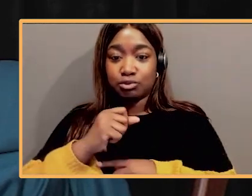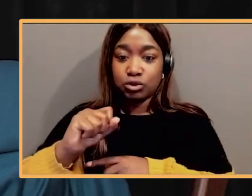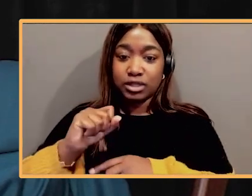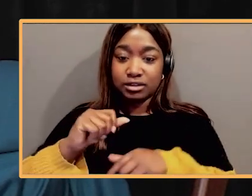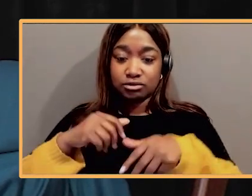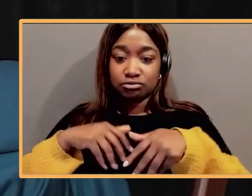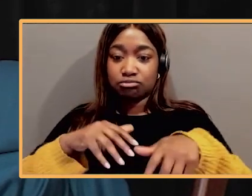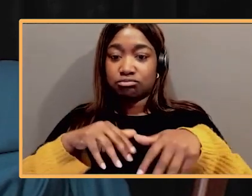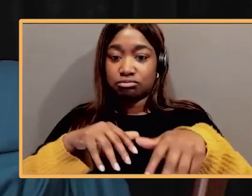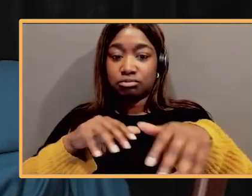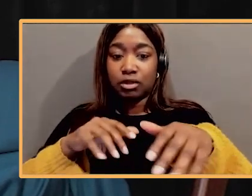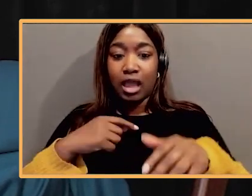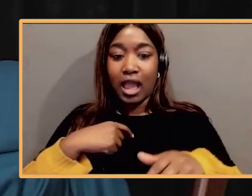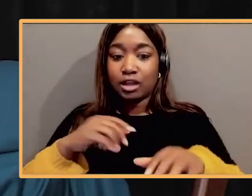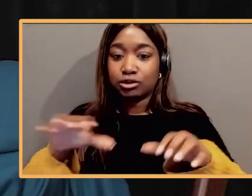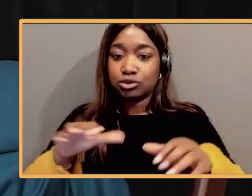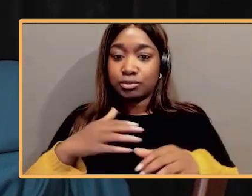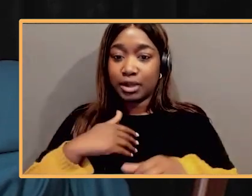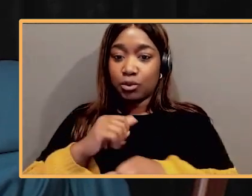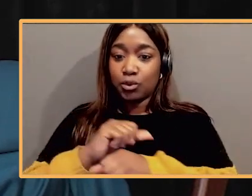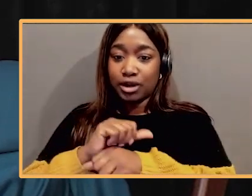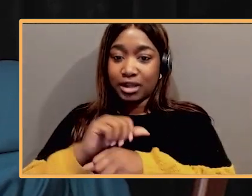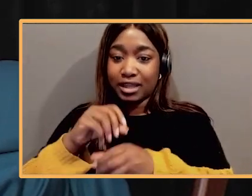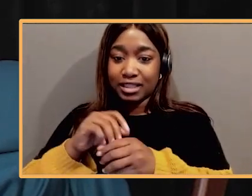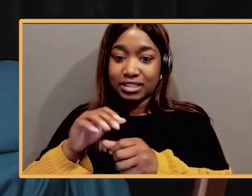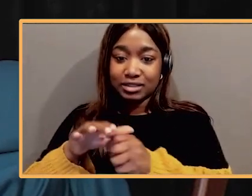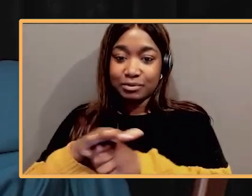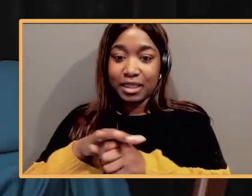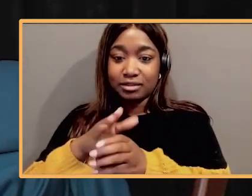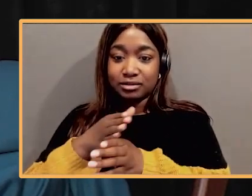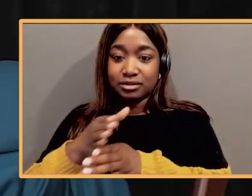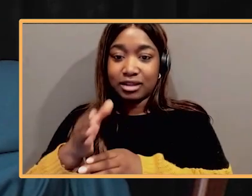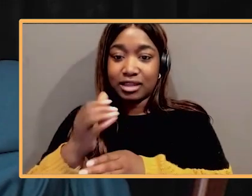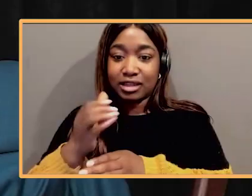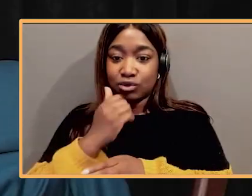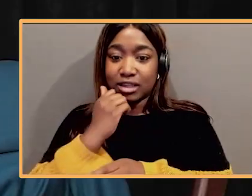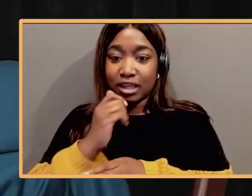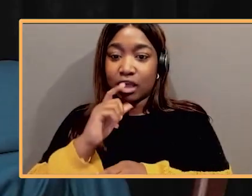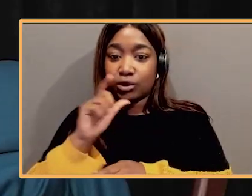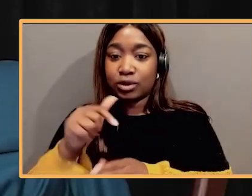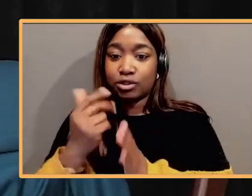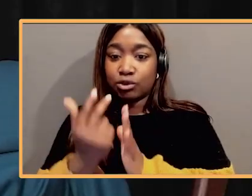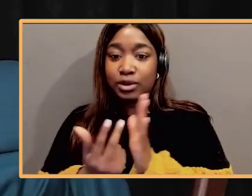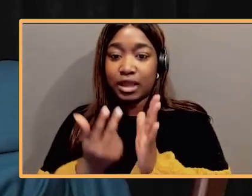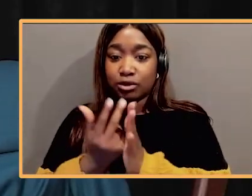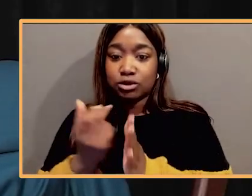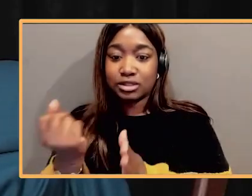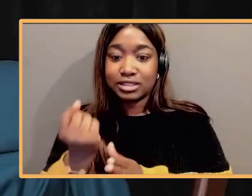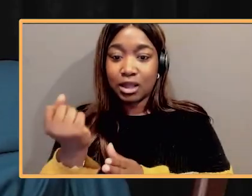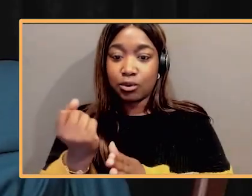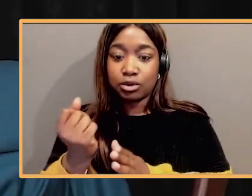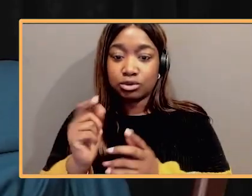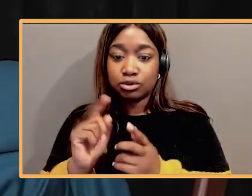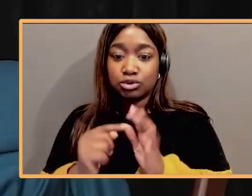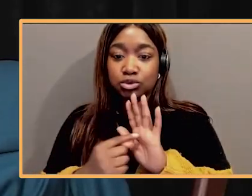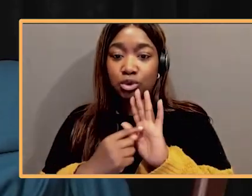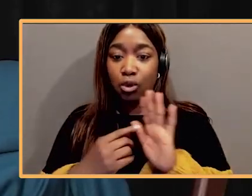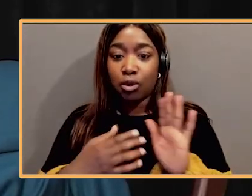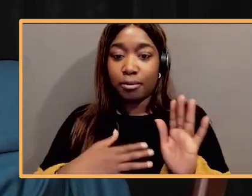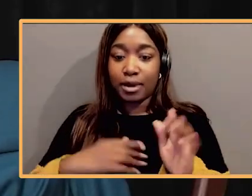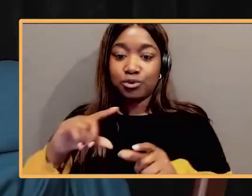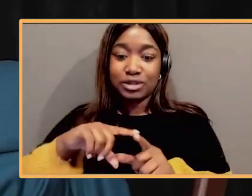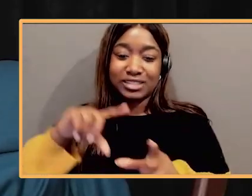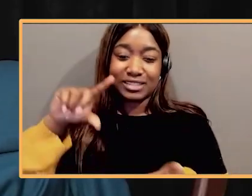this space every day. Yeah. I don't need 3 hours on a Saturday to show my receipts.